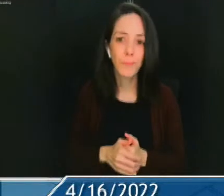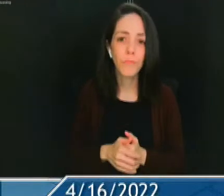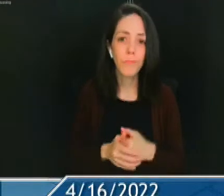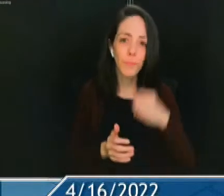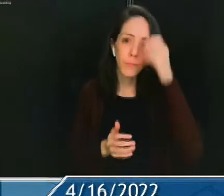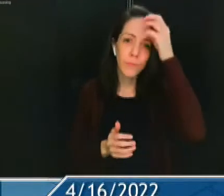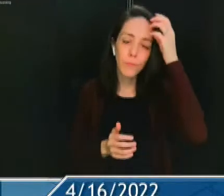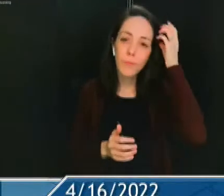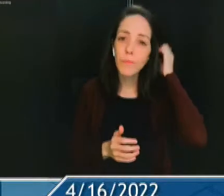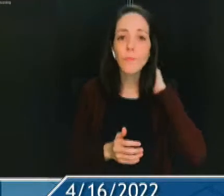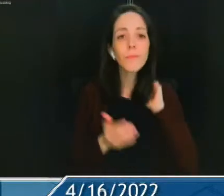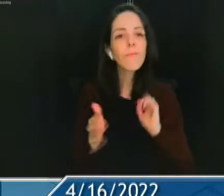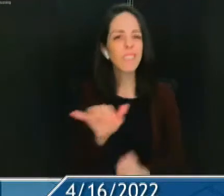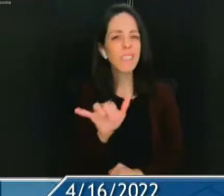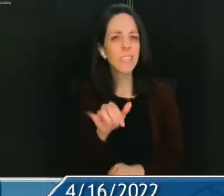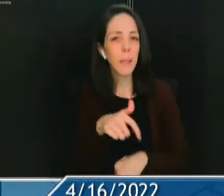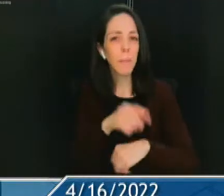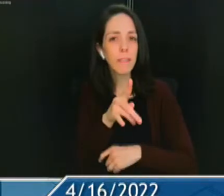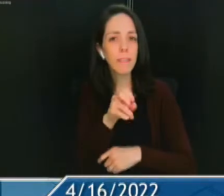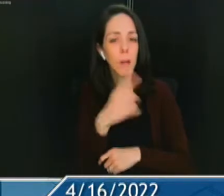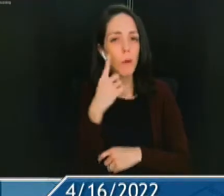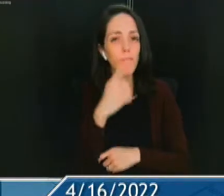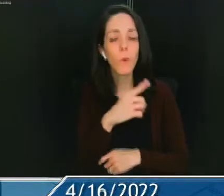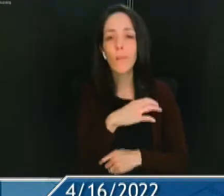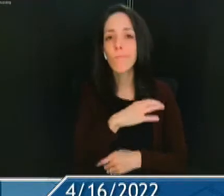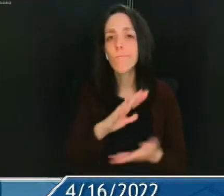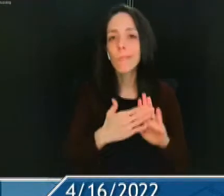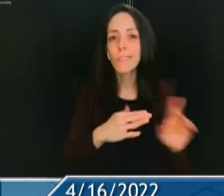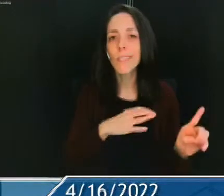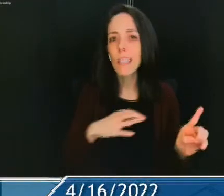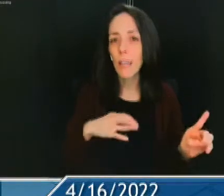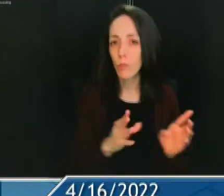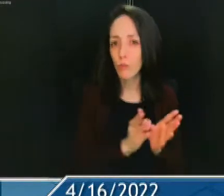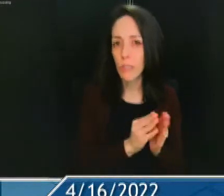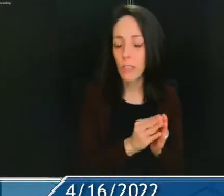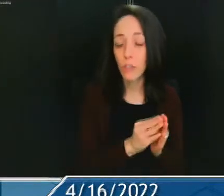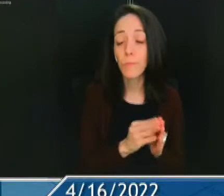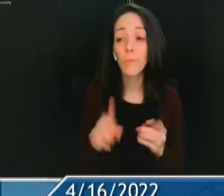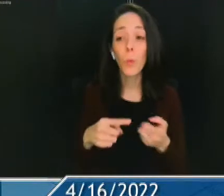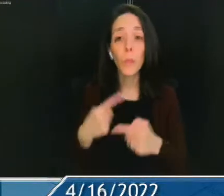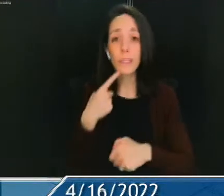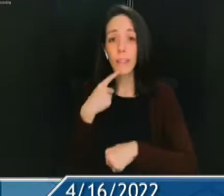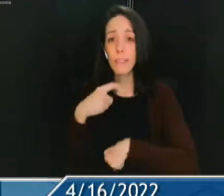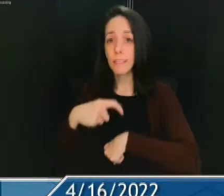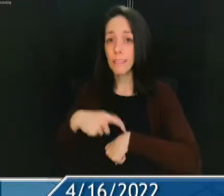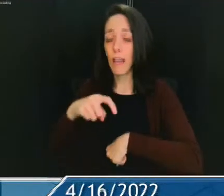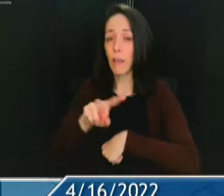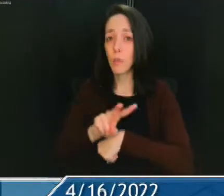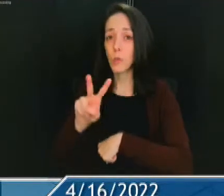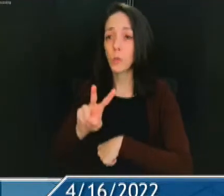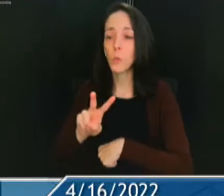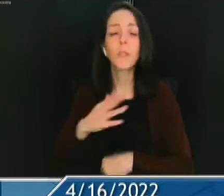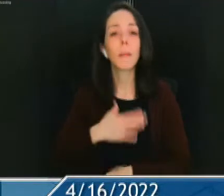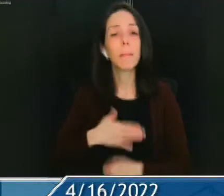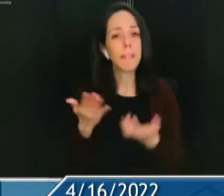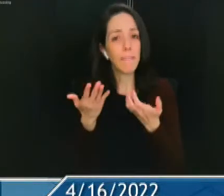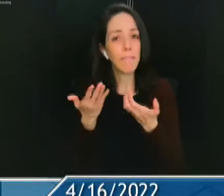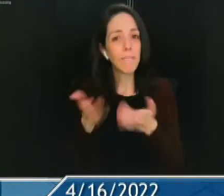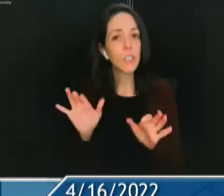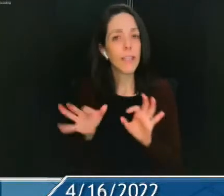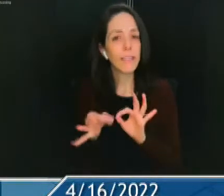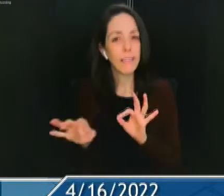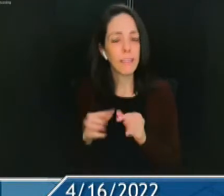seen during council sessions. So when our timekeeper says time at 2 minutes, please just go ahead and conclude your comments. You'll be given